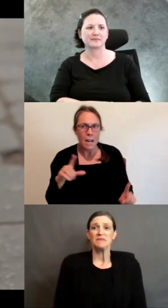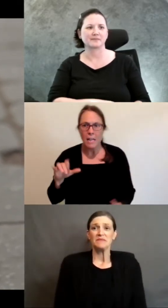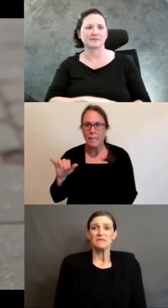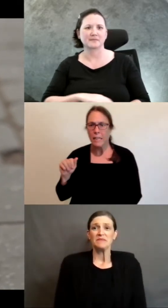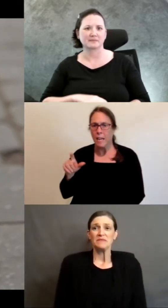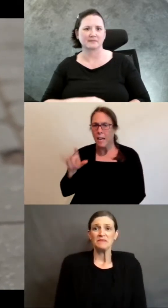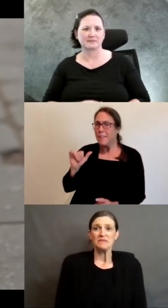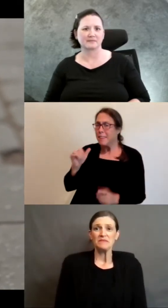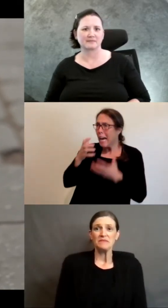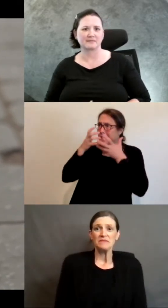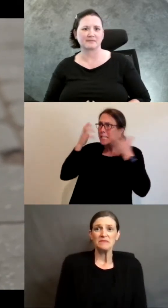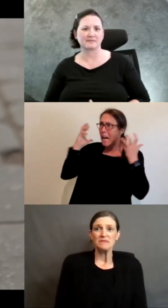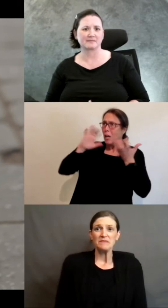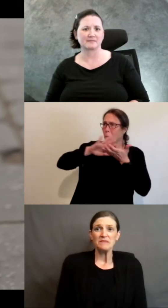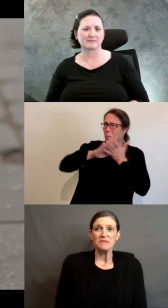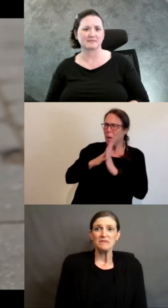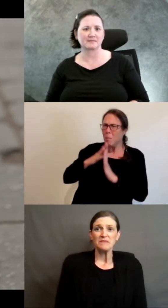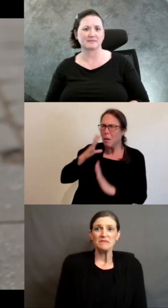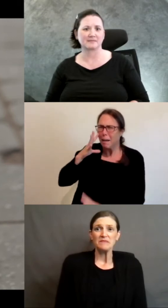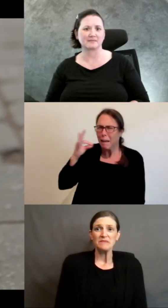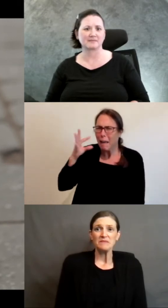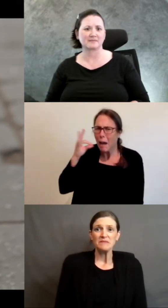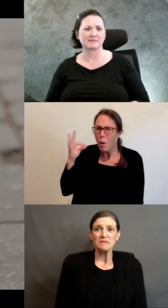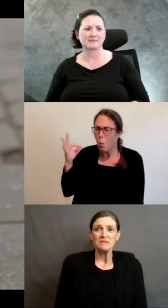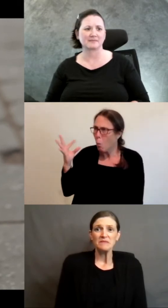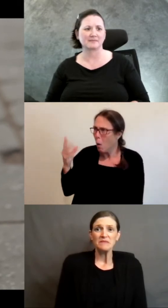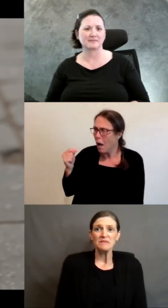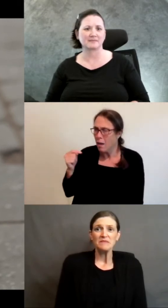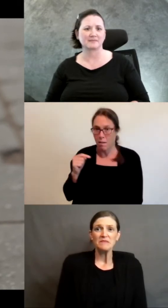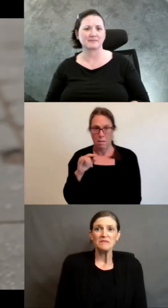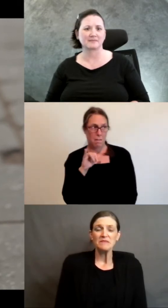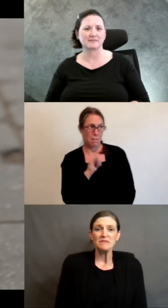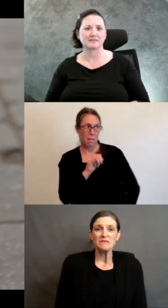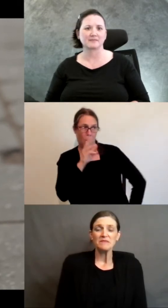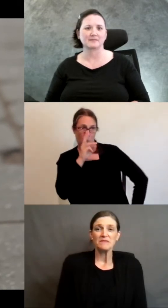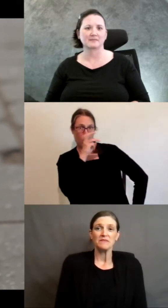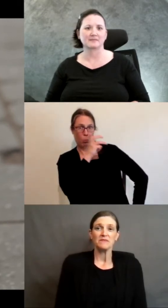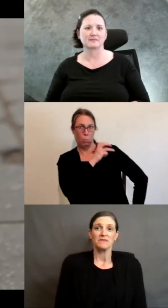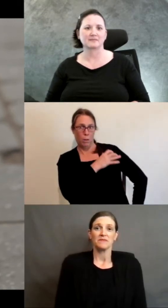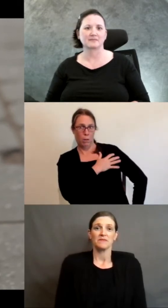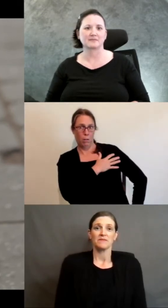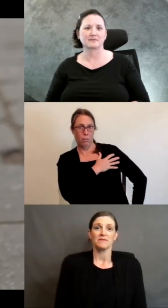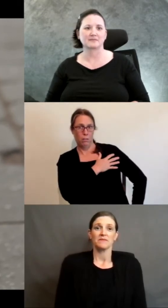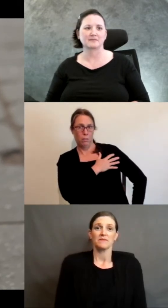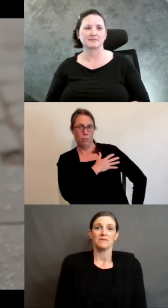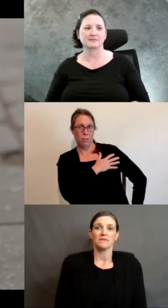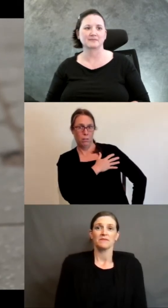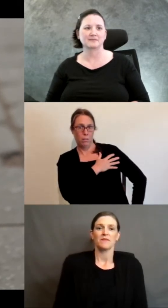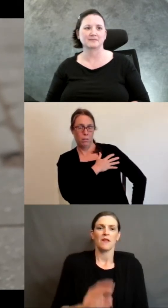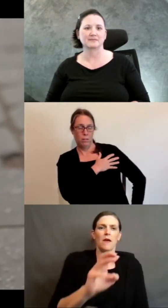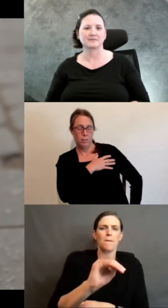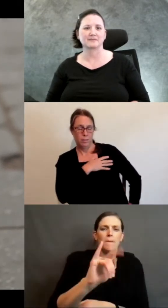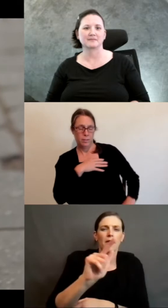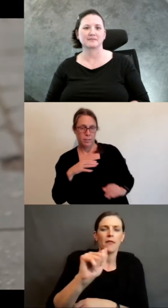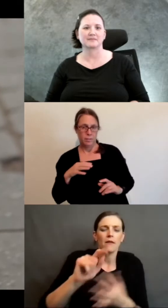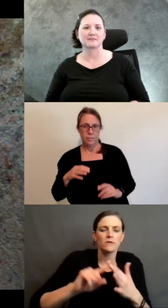kitten? What? That was weird. Amelia starts to come out of her